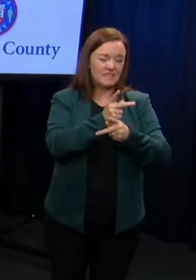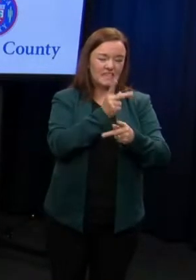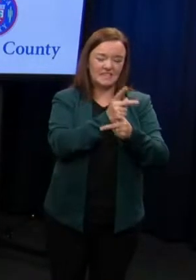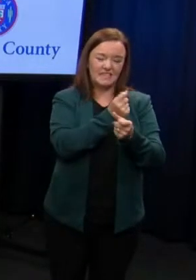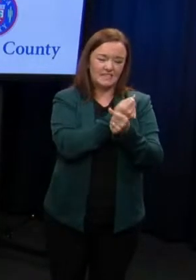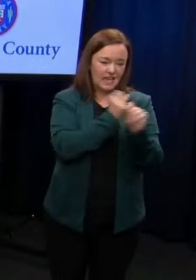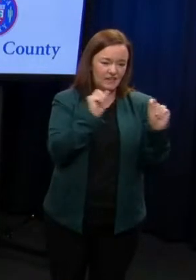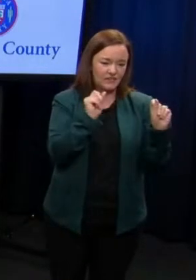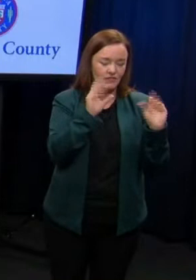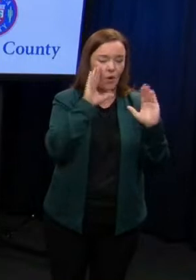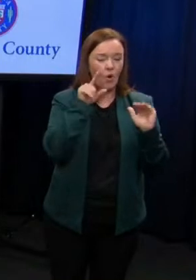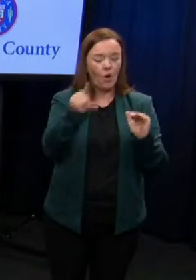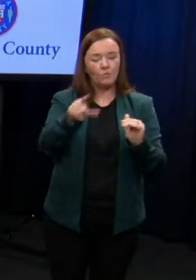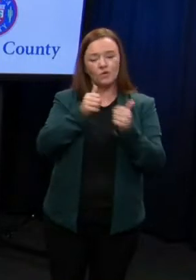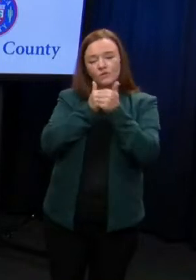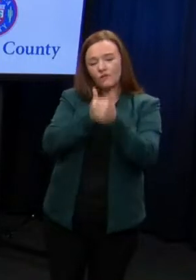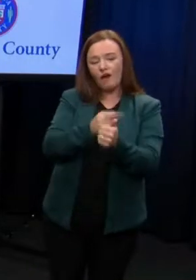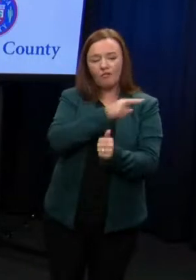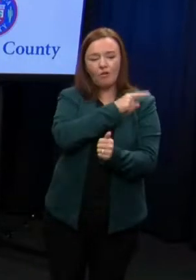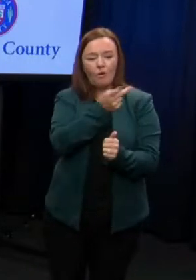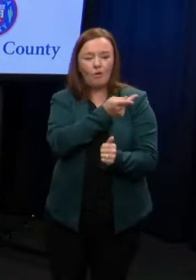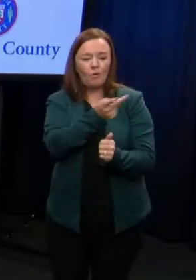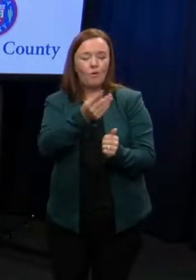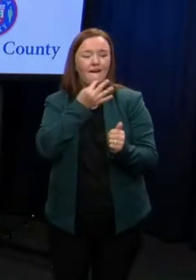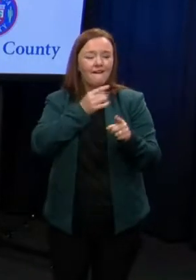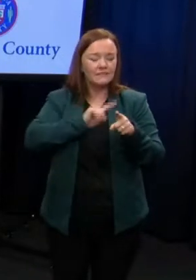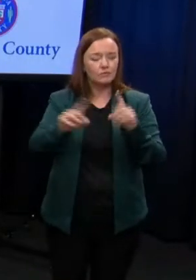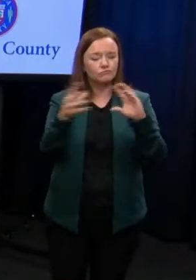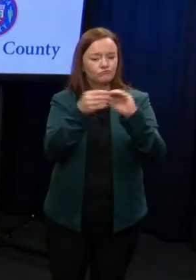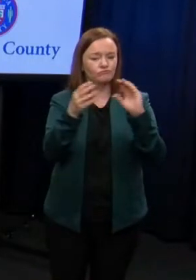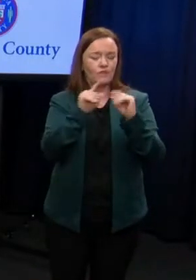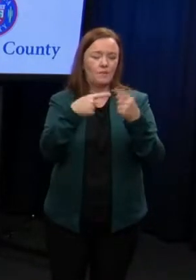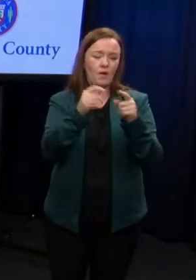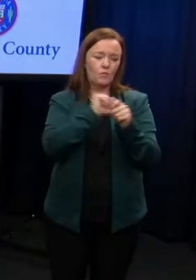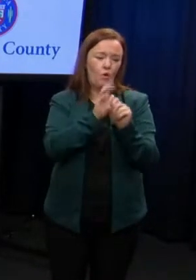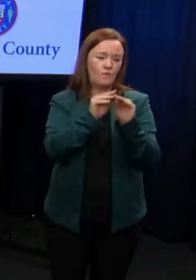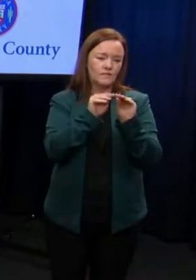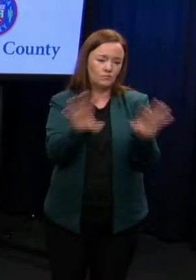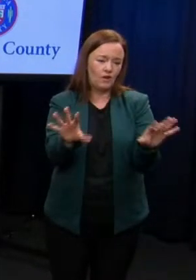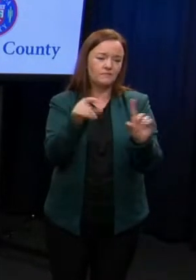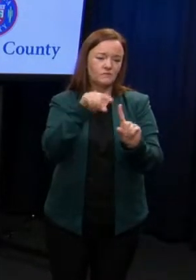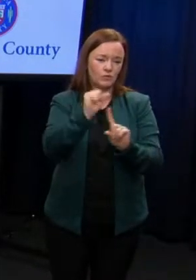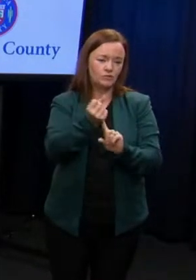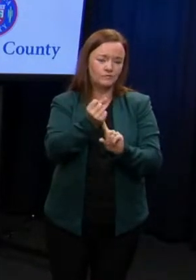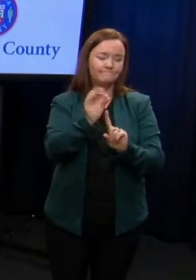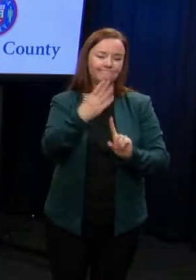that came from our experts today about the spread and about the situation we're in. We'll see you next time.